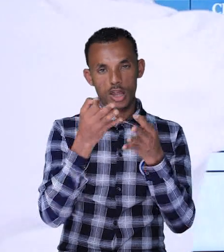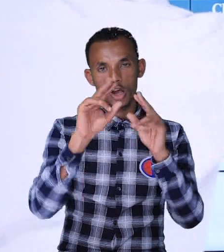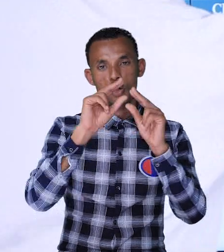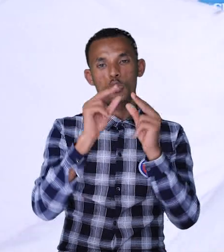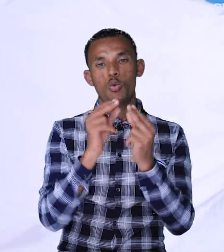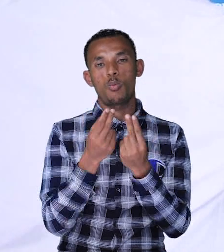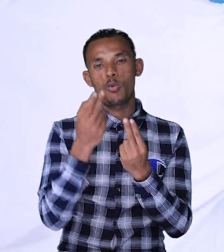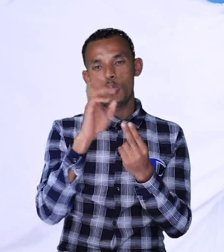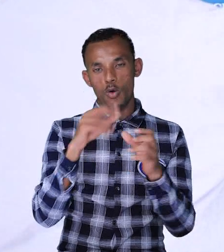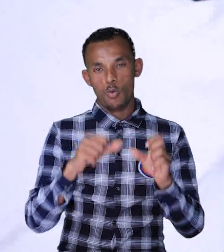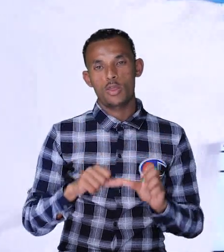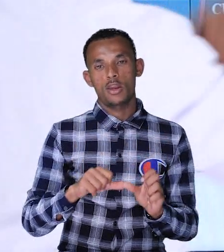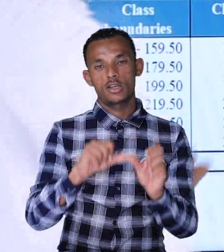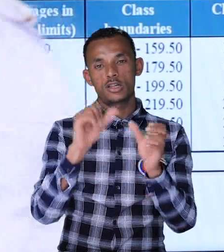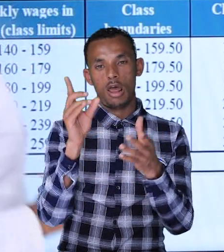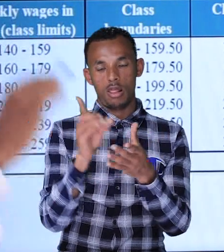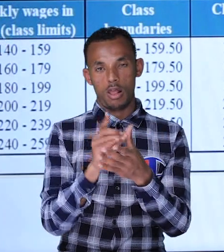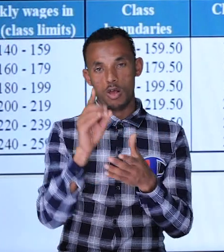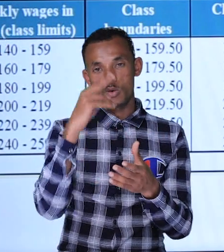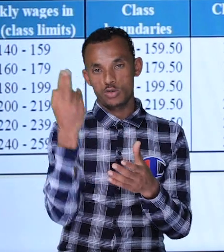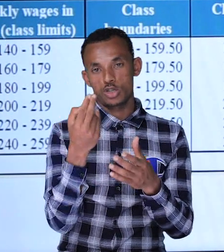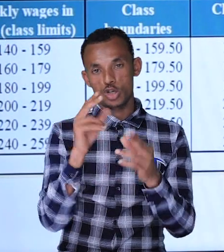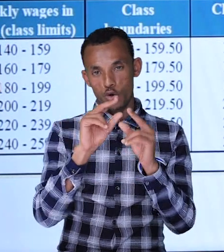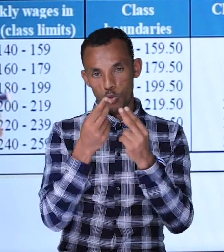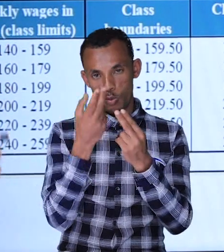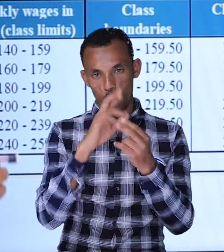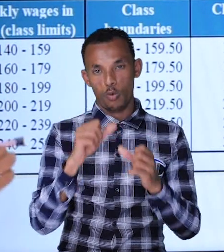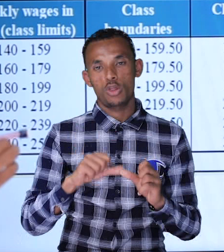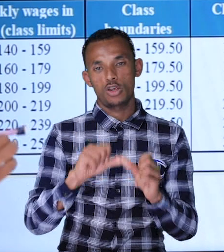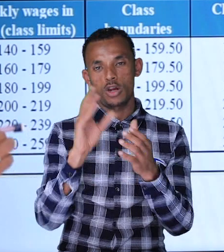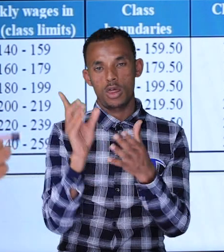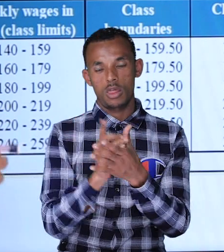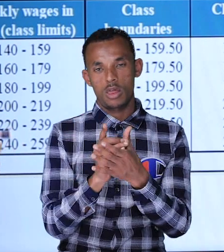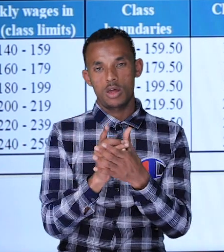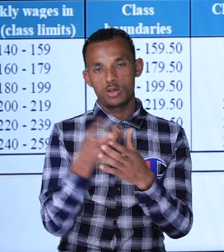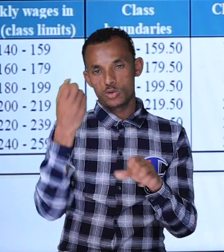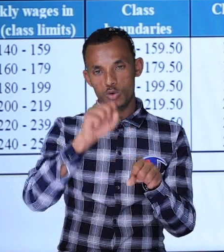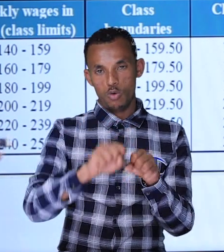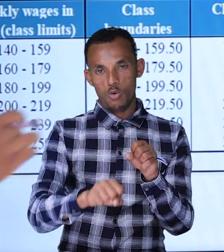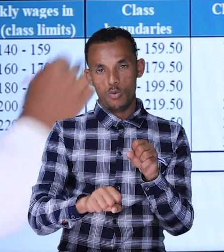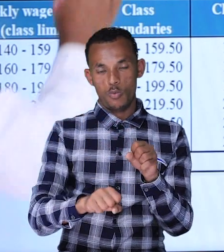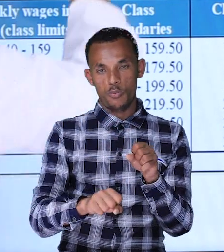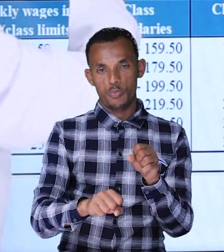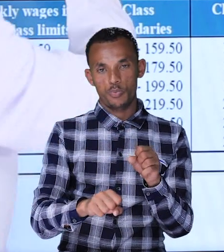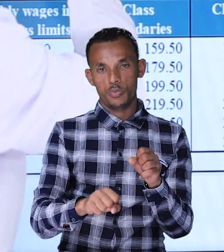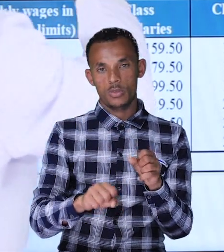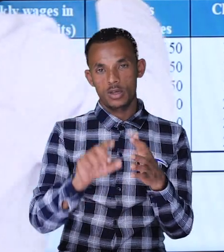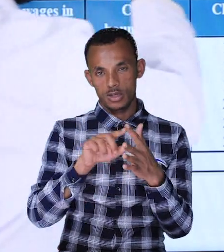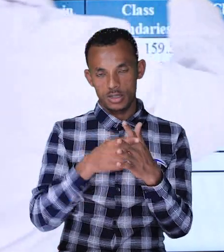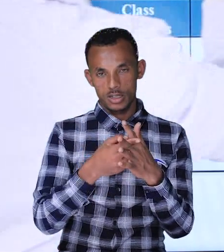grouped or continuous data. We use this for a grouped data. So